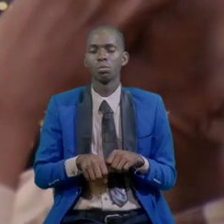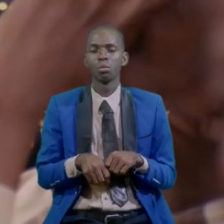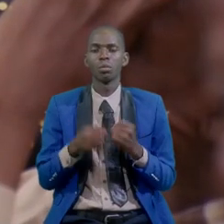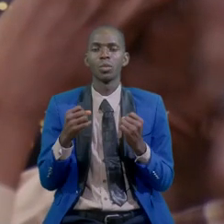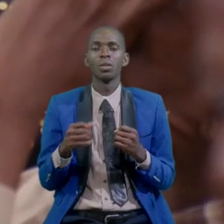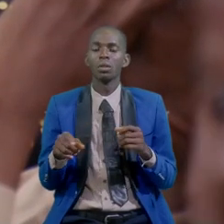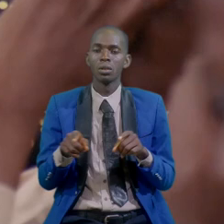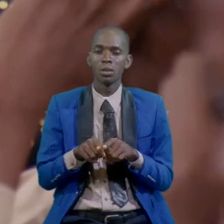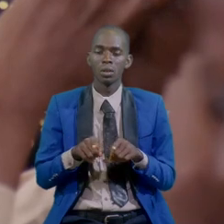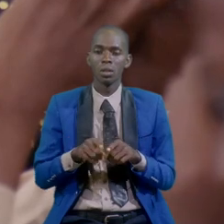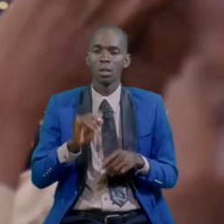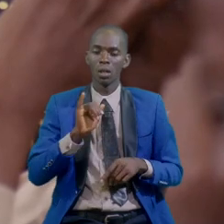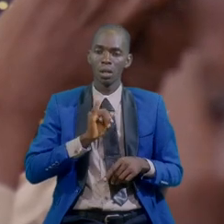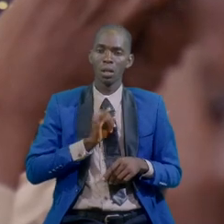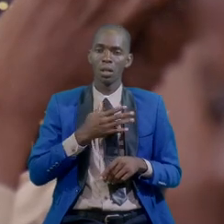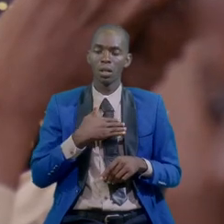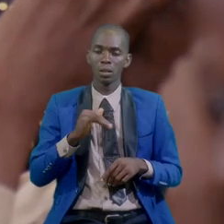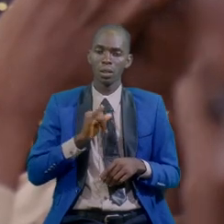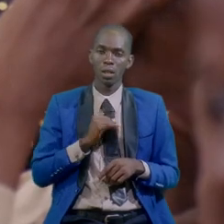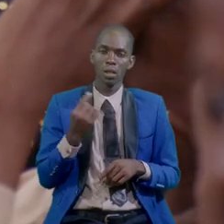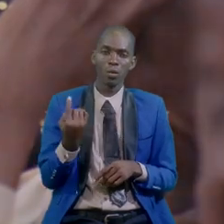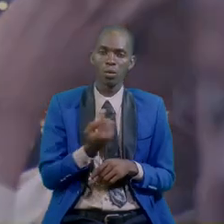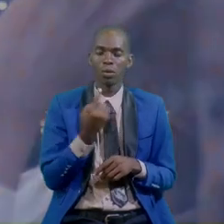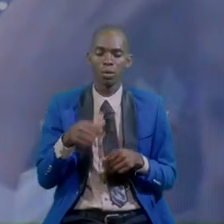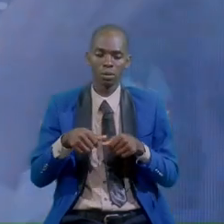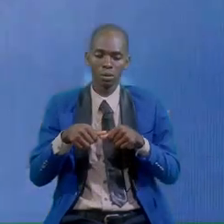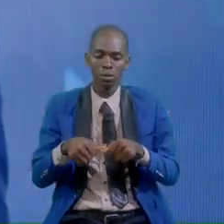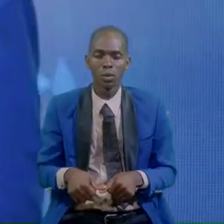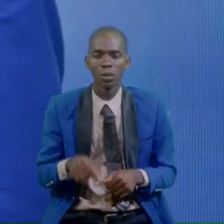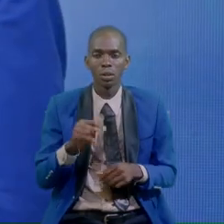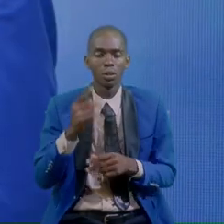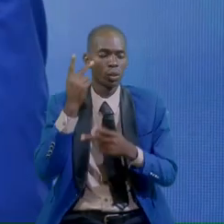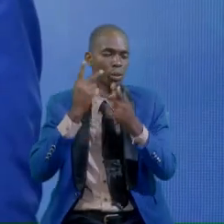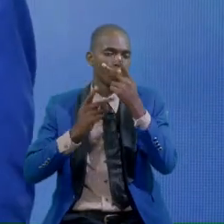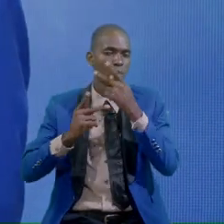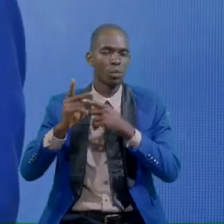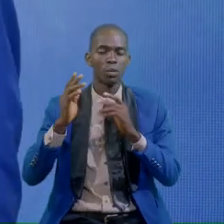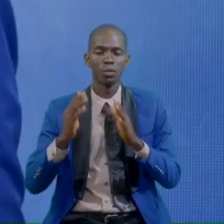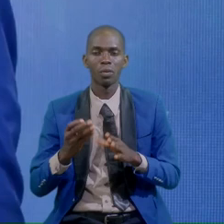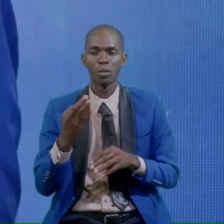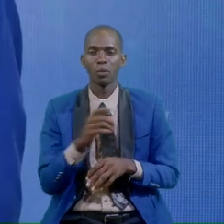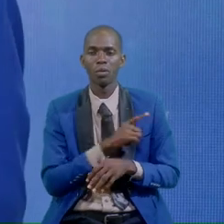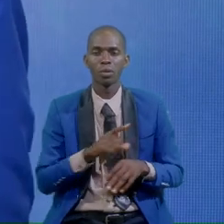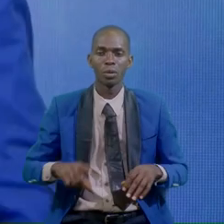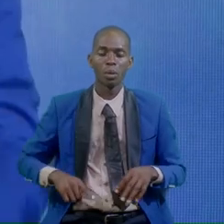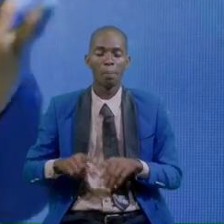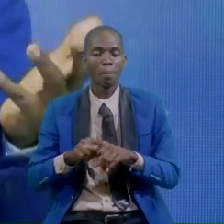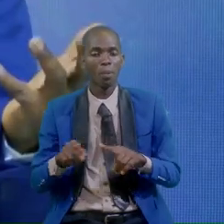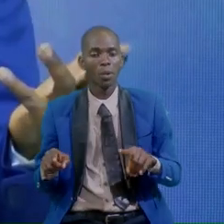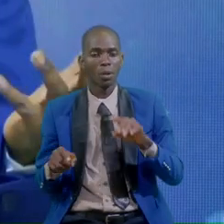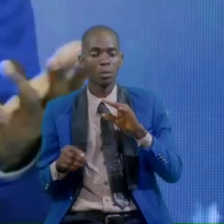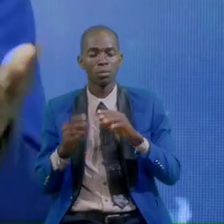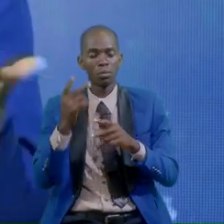only remain a prophet of the Lord. But Baal's prophets are